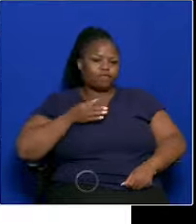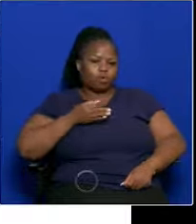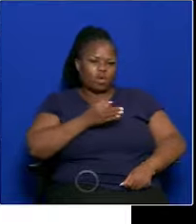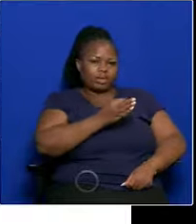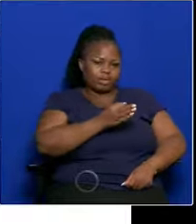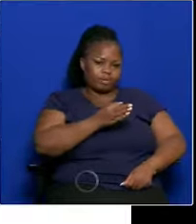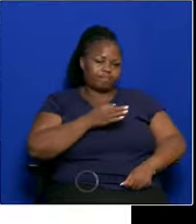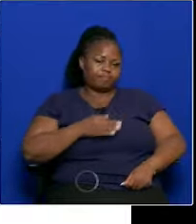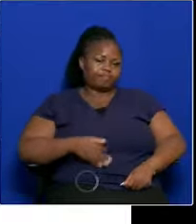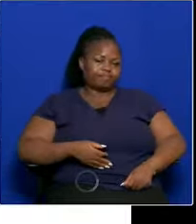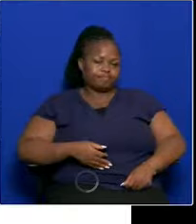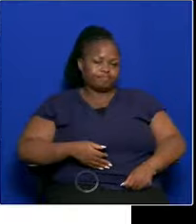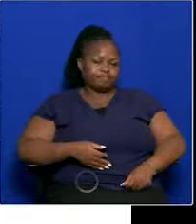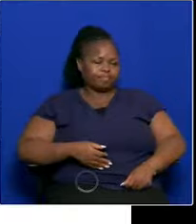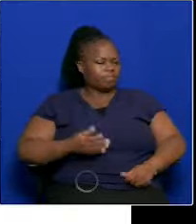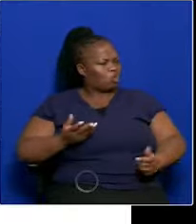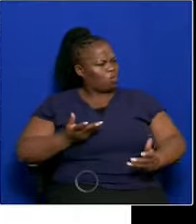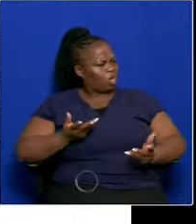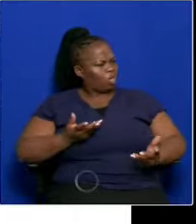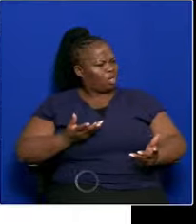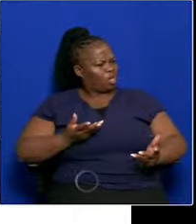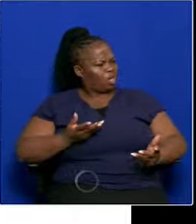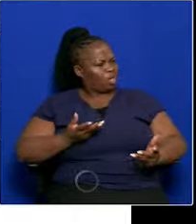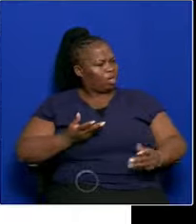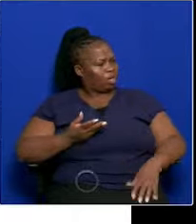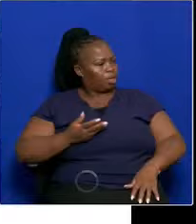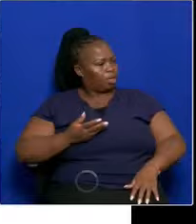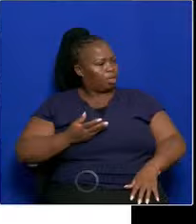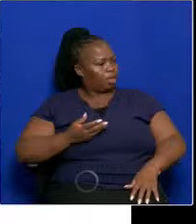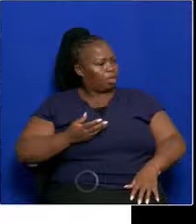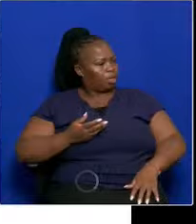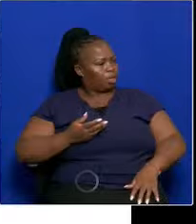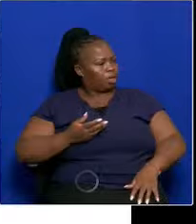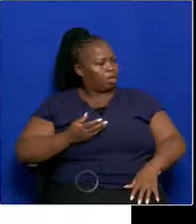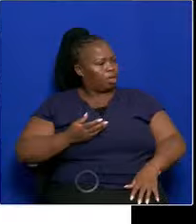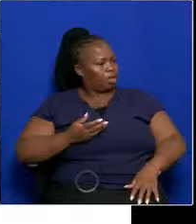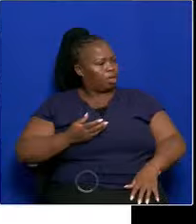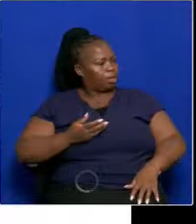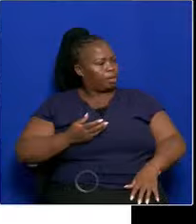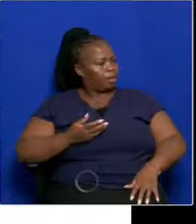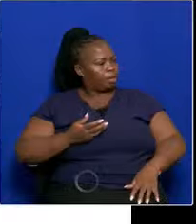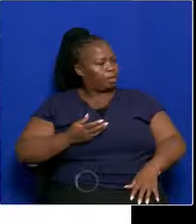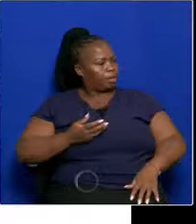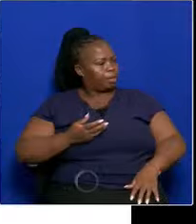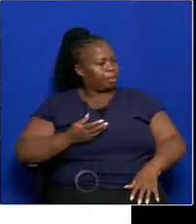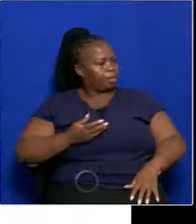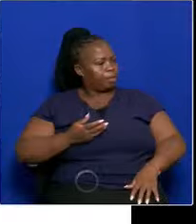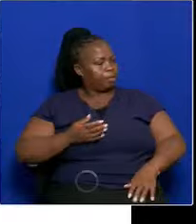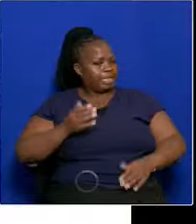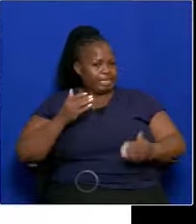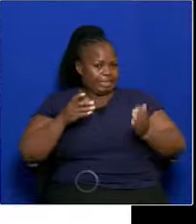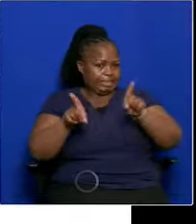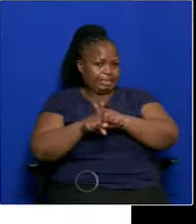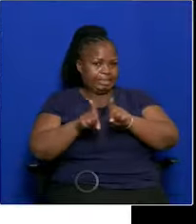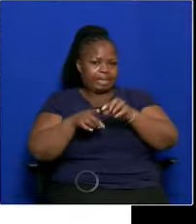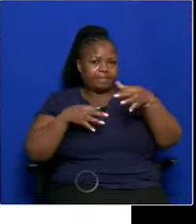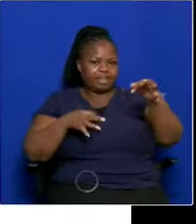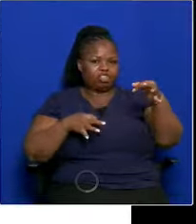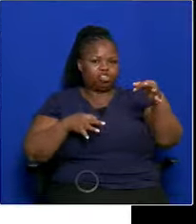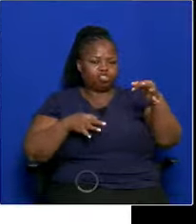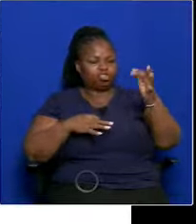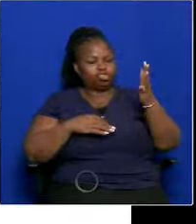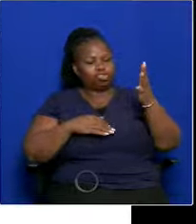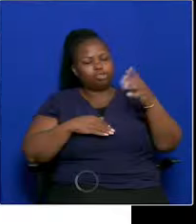And where? CF. If you, on that same page, the third one on the first.